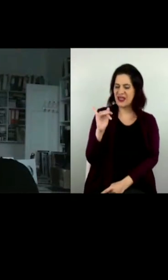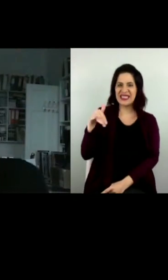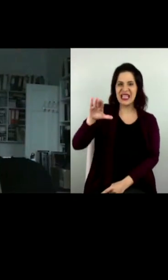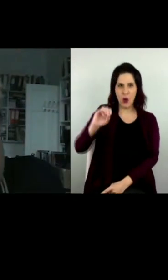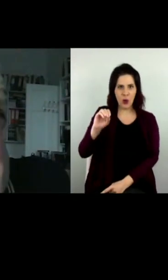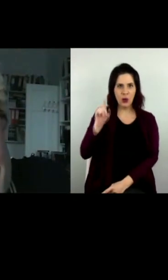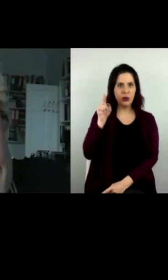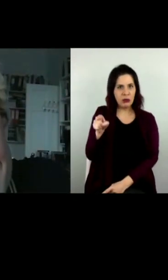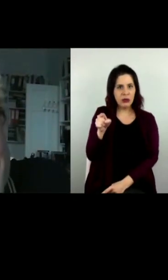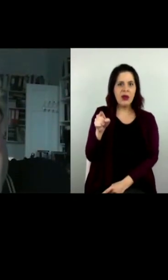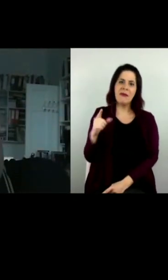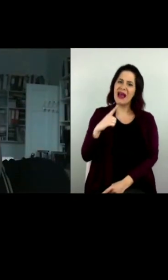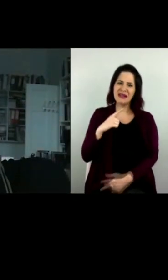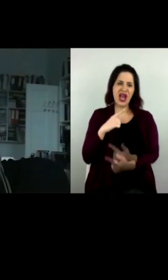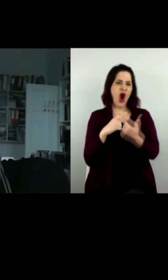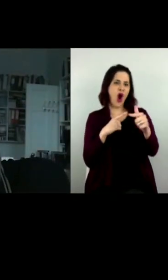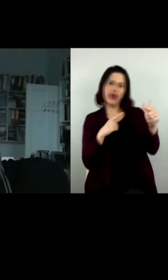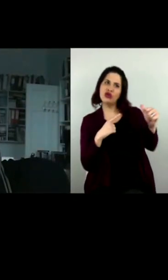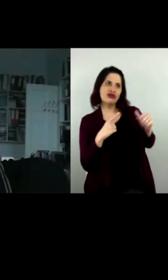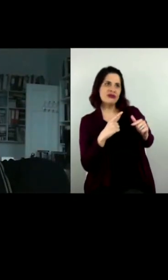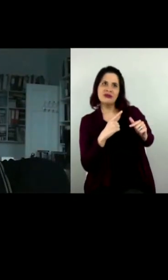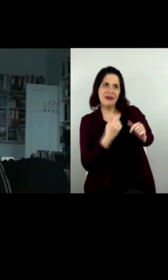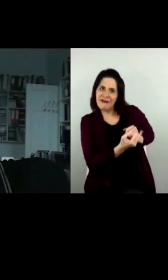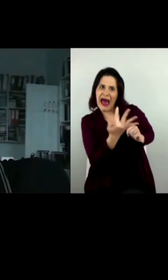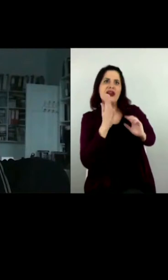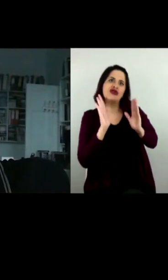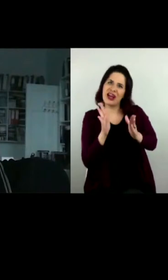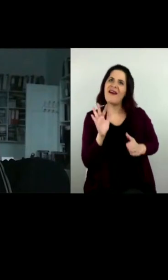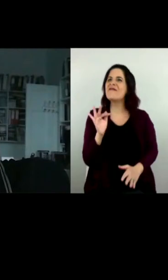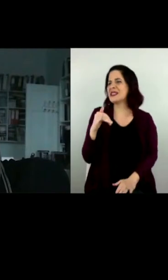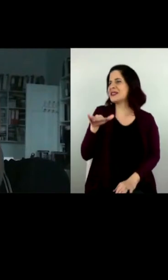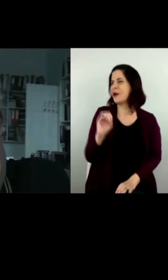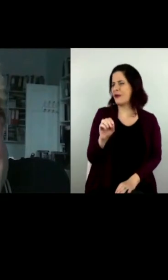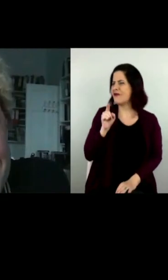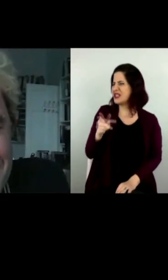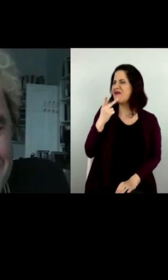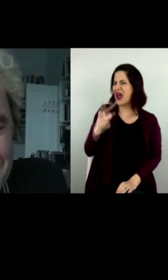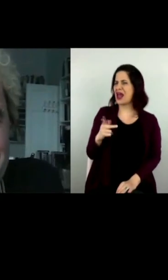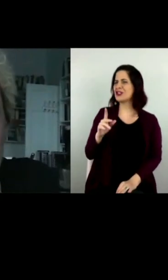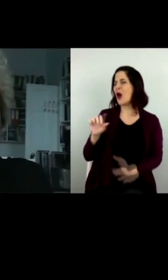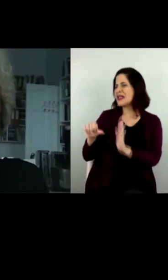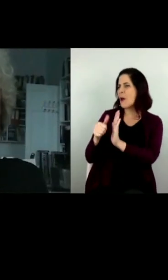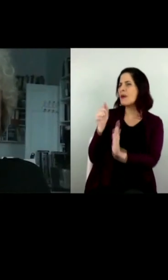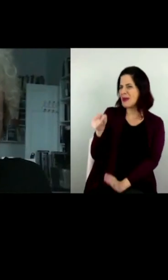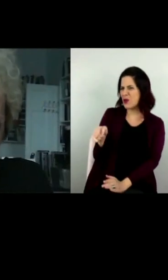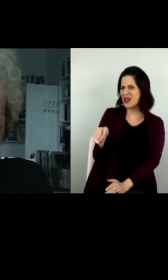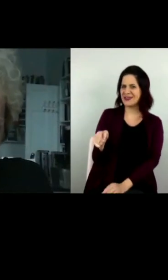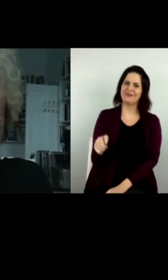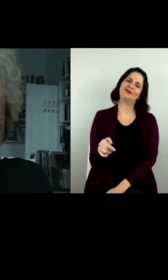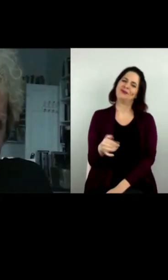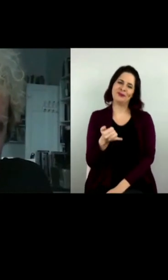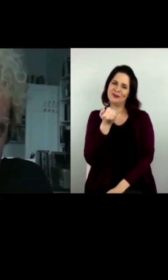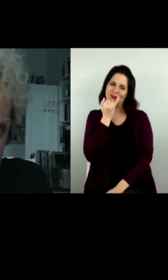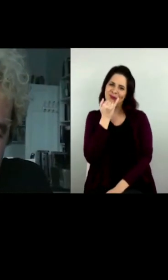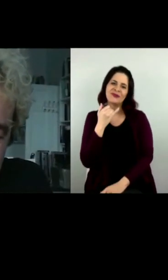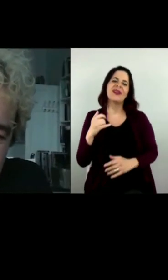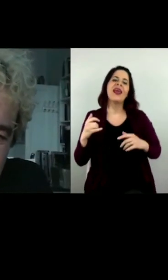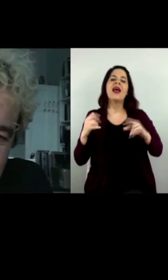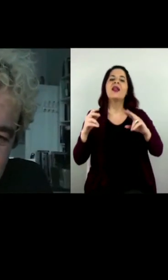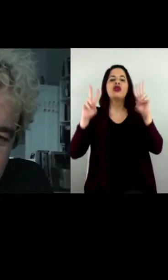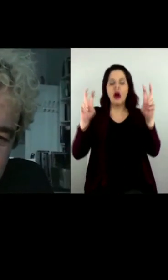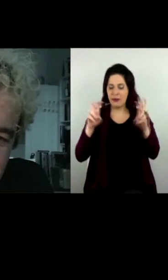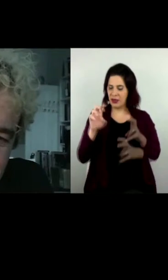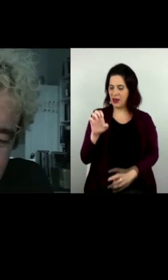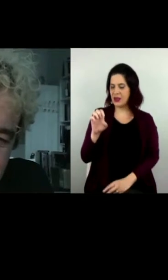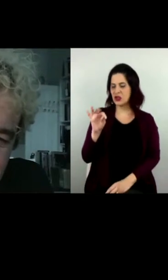every film you made then, but okay, it's your first fictional film. It's called Stockholm, My Love. Yeah. And you